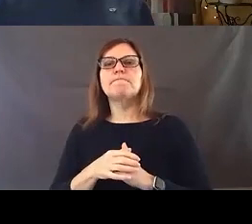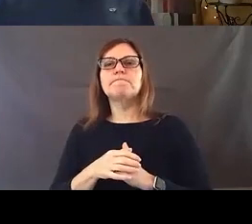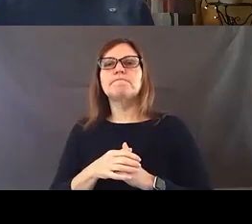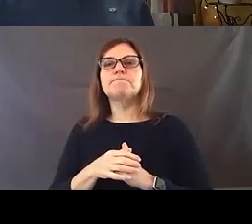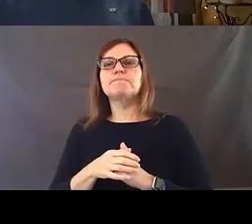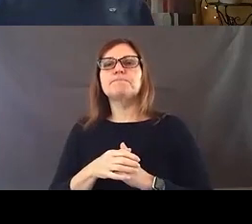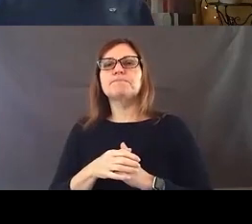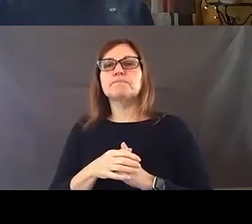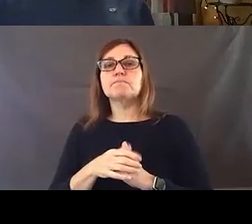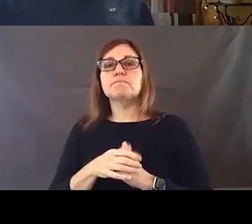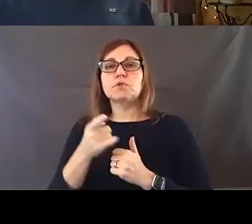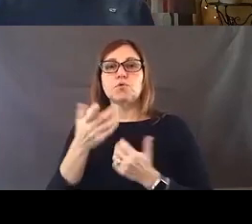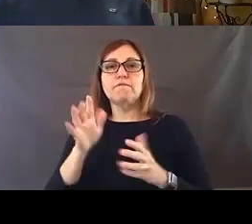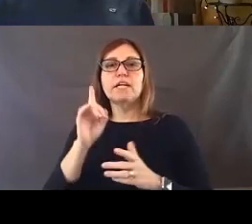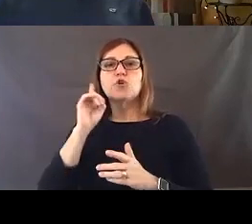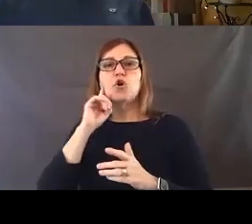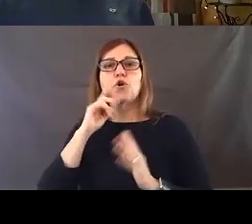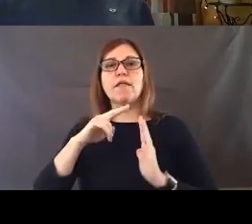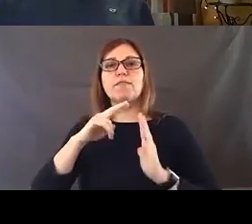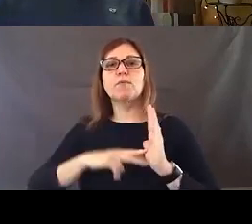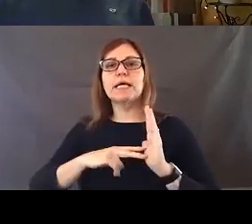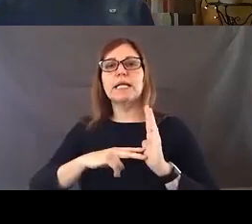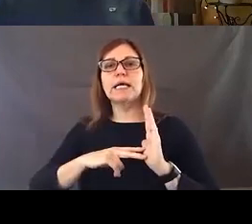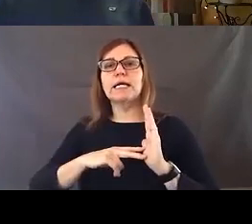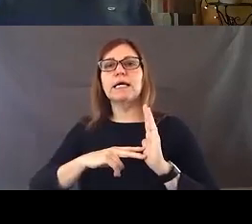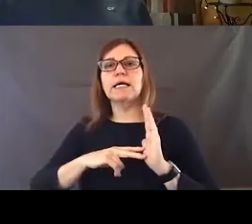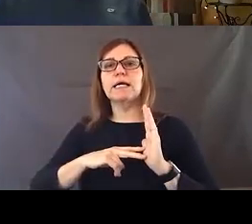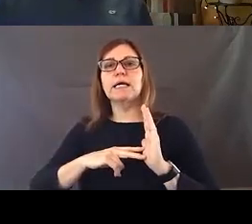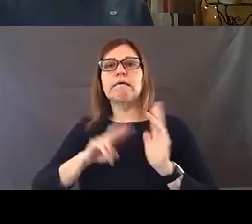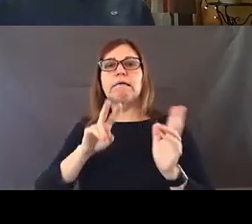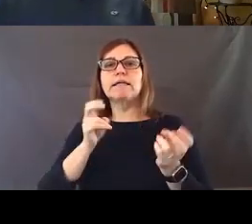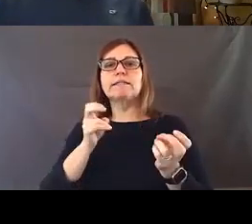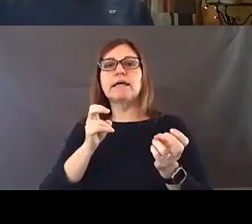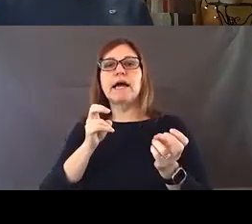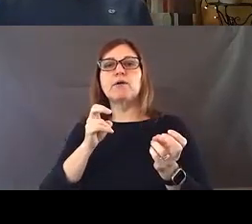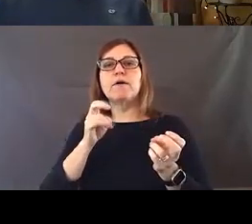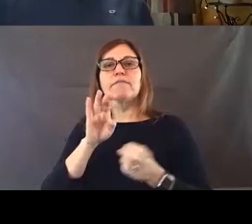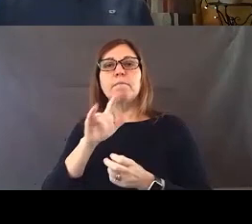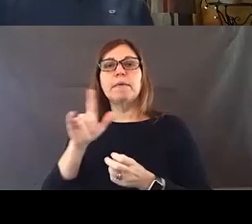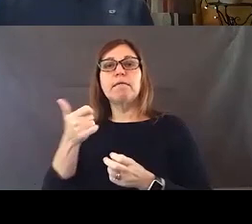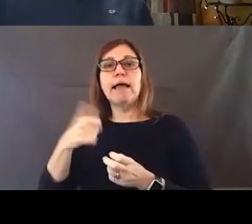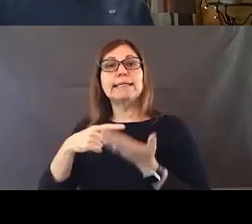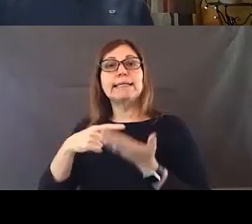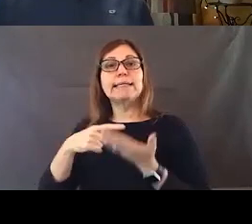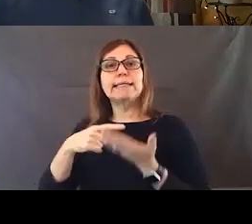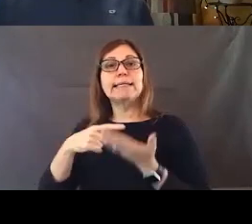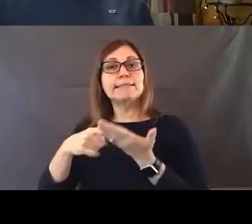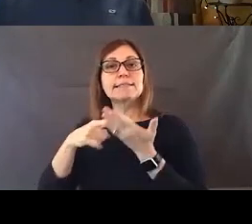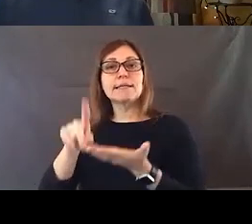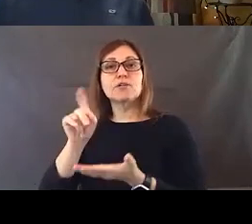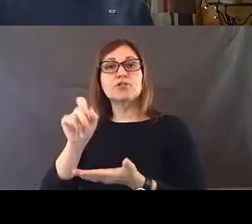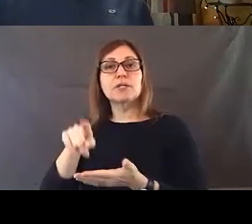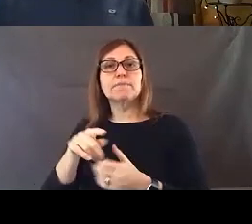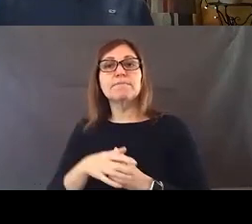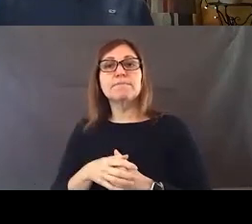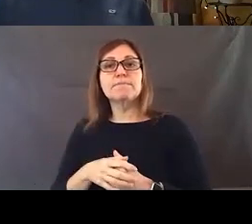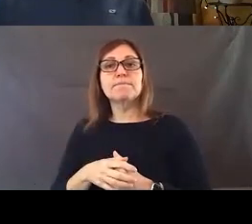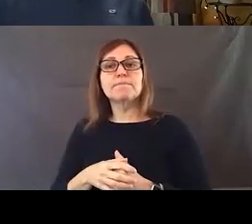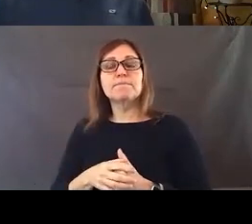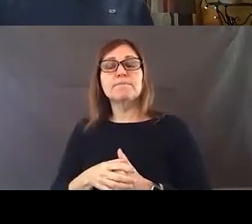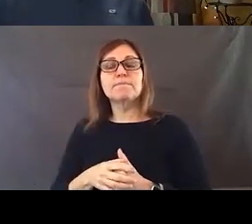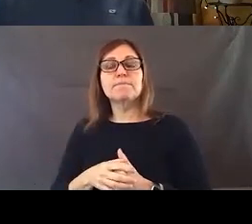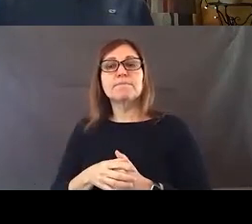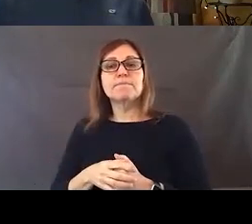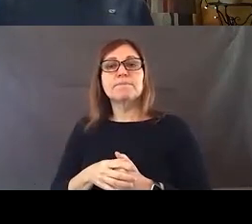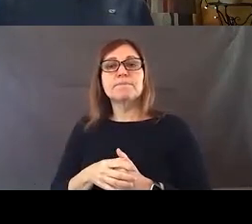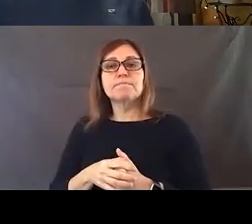You've heard the reading and the title of the bill. Is there any discussion on the bill? Seeing none, the bill